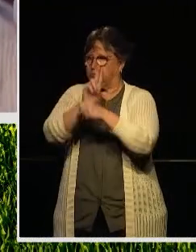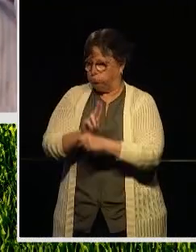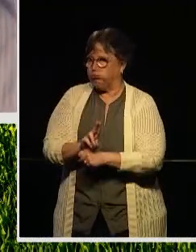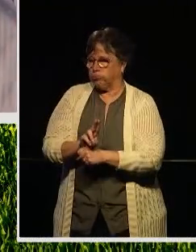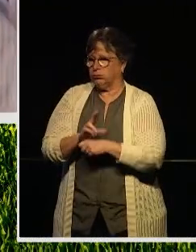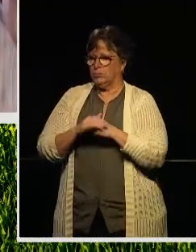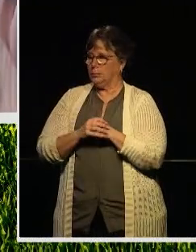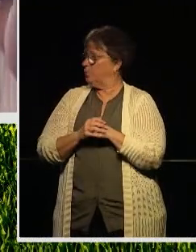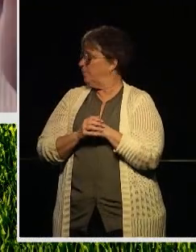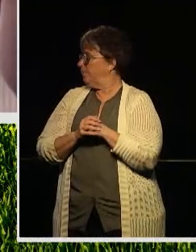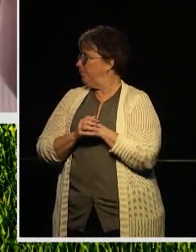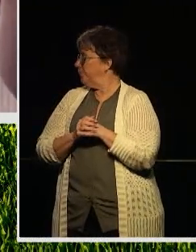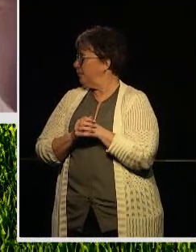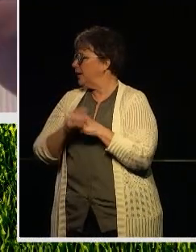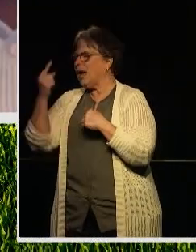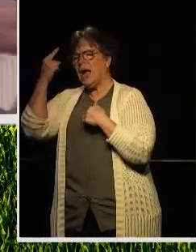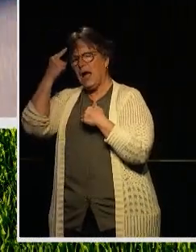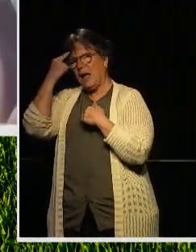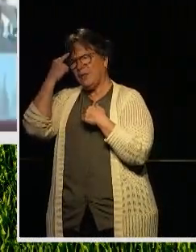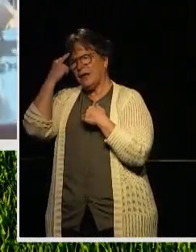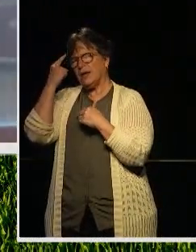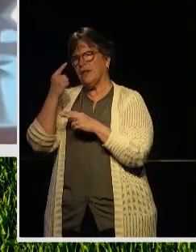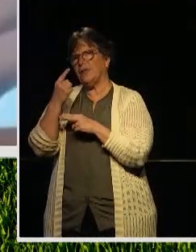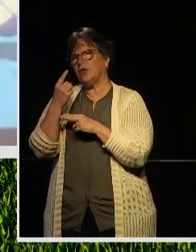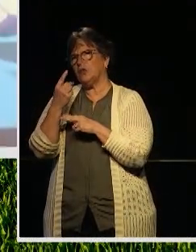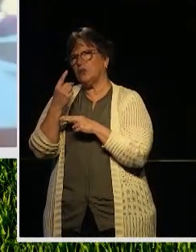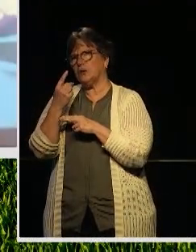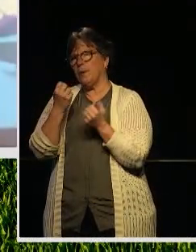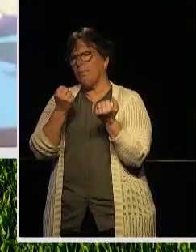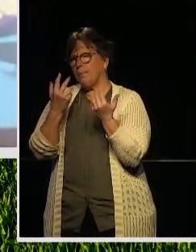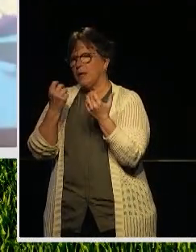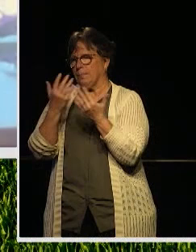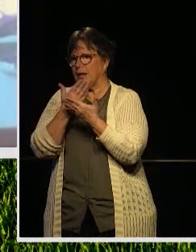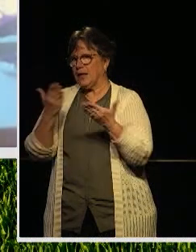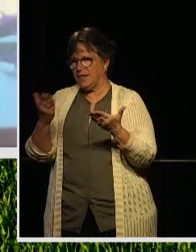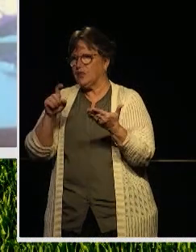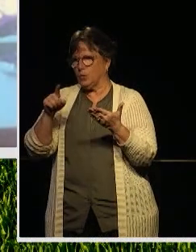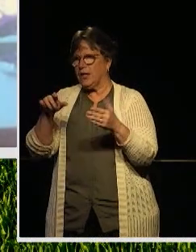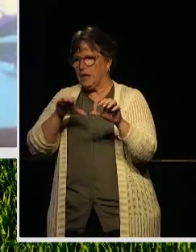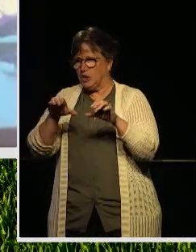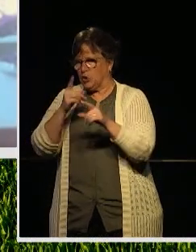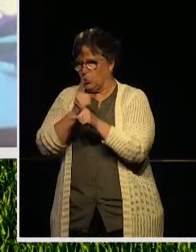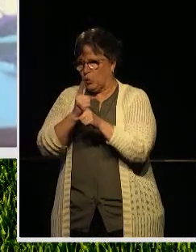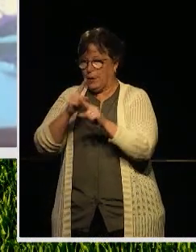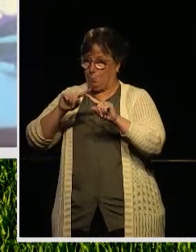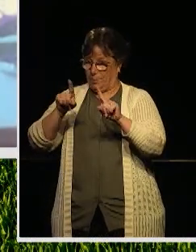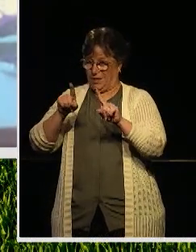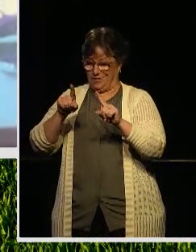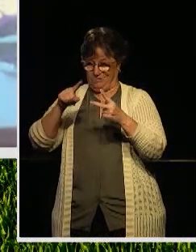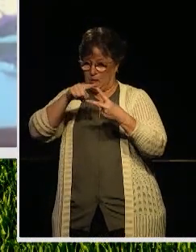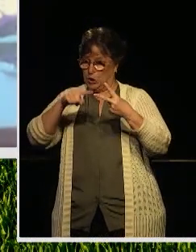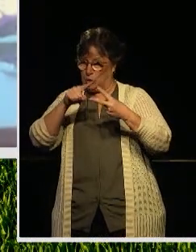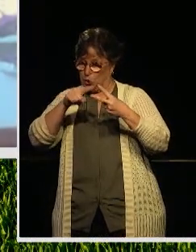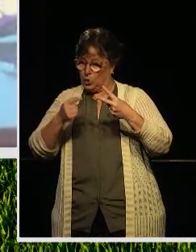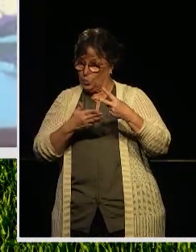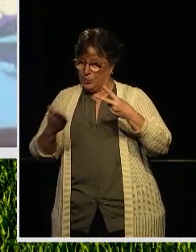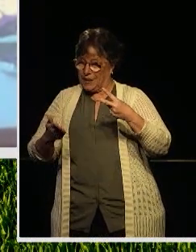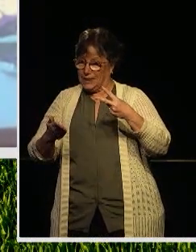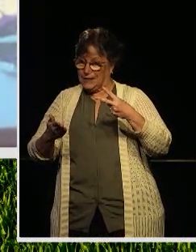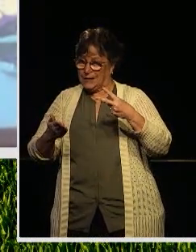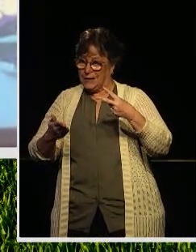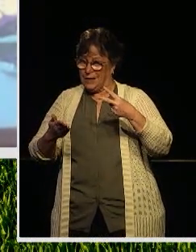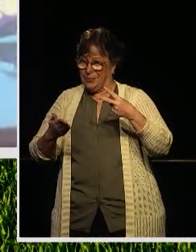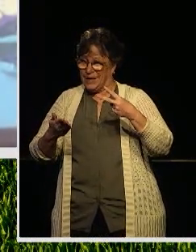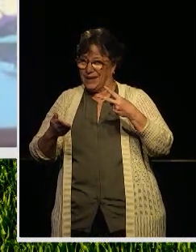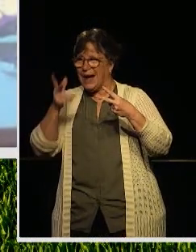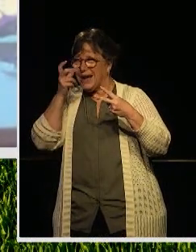I might just add, I think there are many things we need to get right, but I think the two things that consistently keeps coming